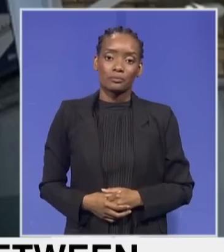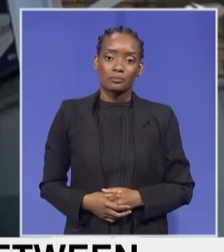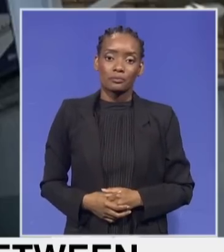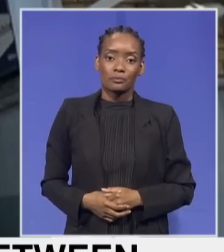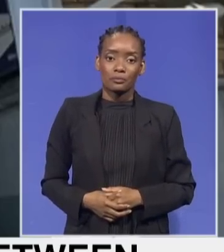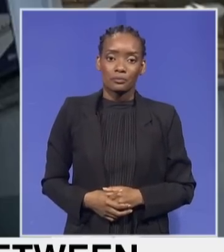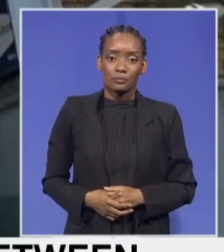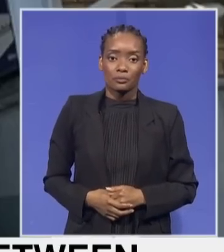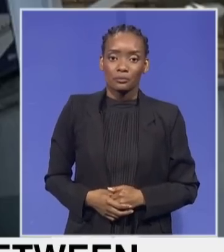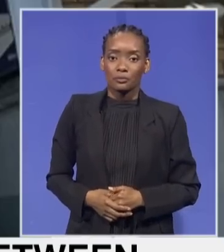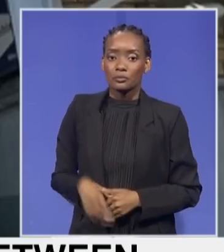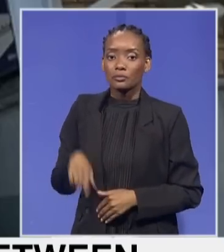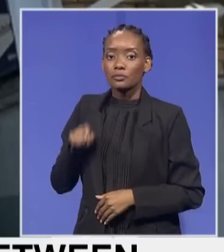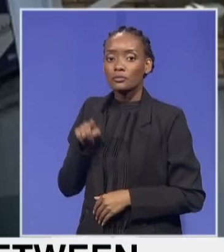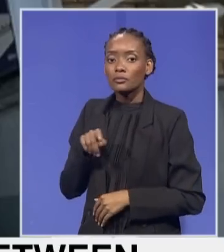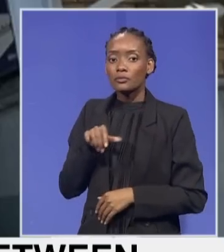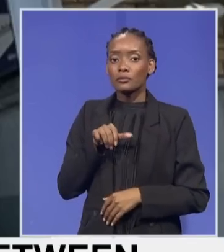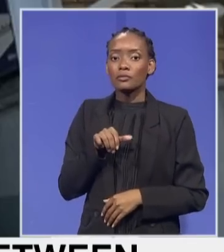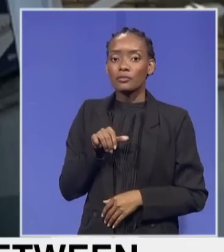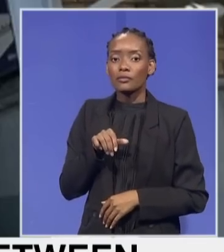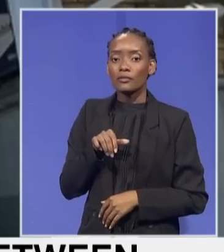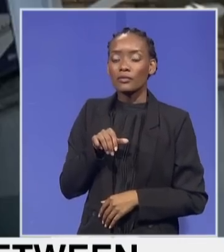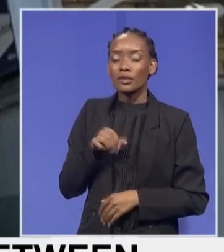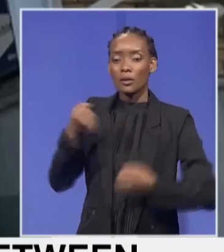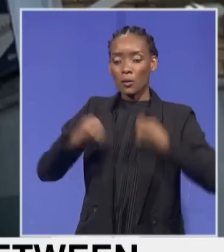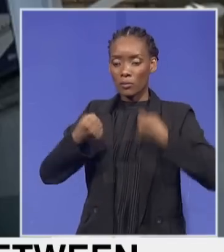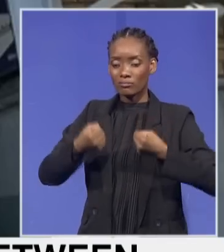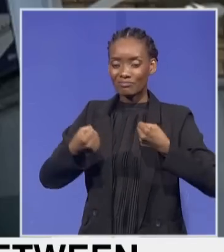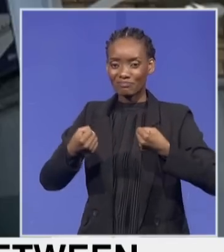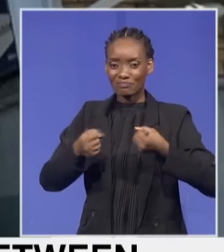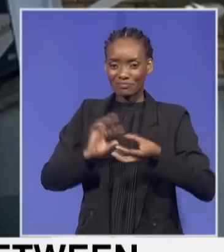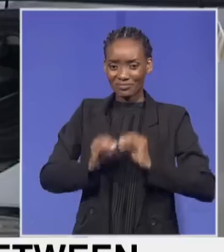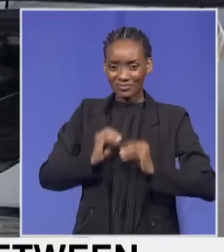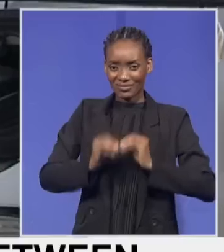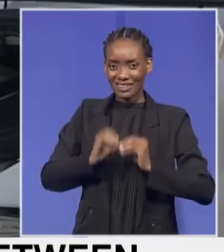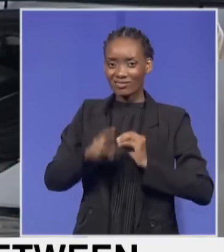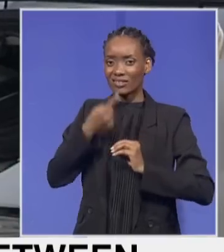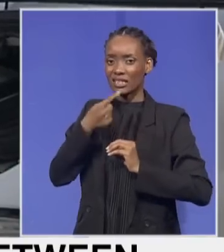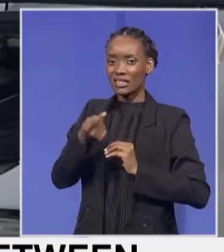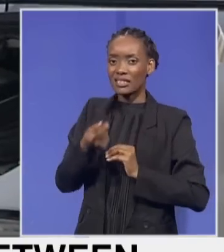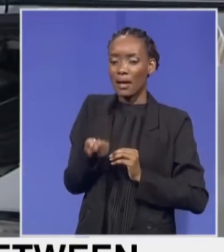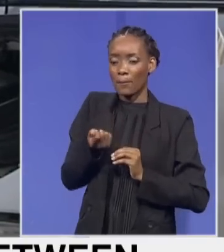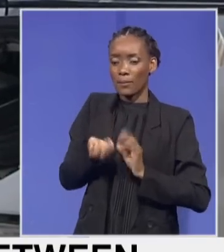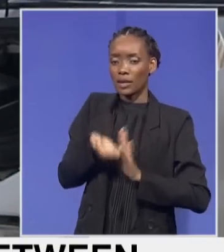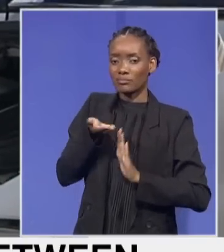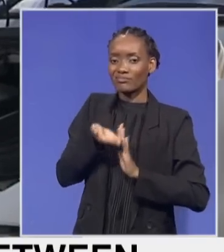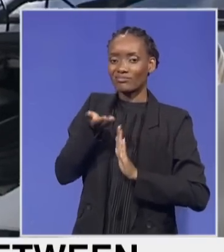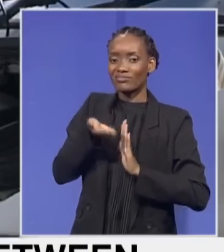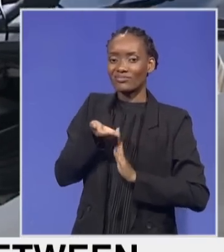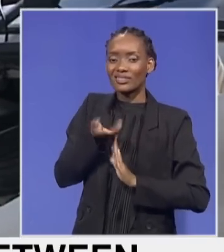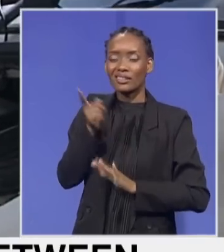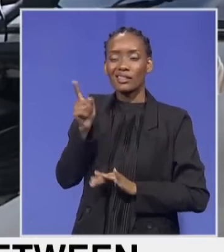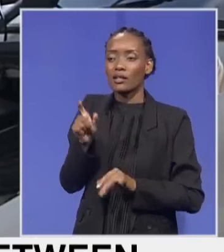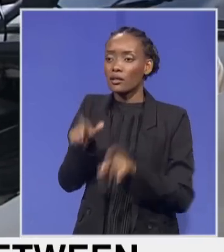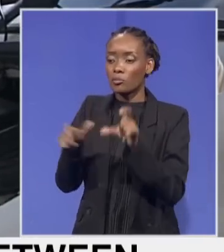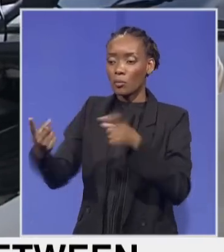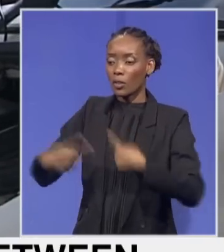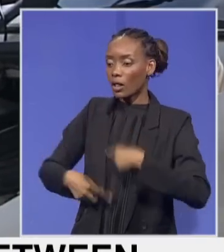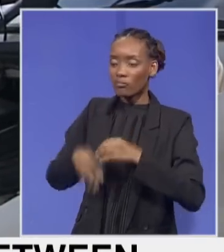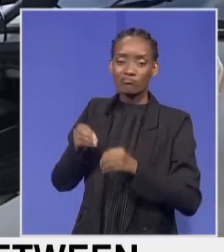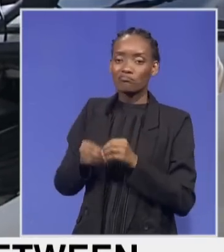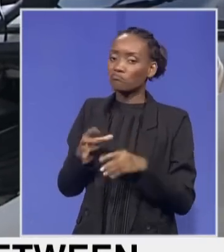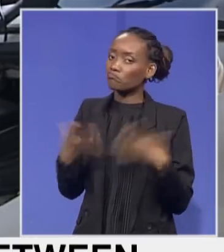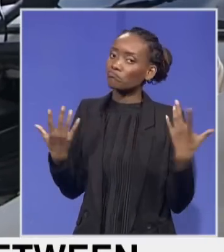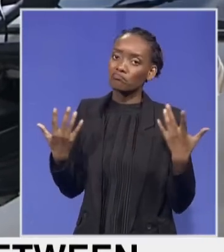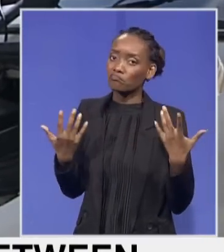of Nihal's Auto Body Repairs and Auto Fit says the increasing costs have led to less numbers of repairs they are handling.